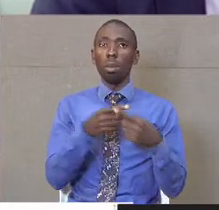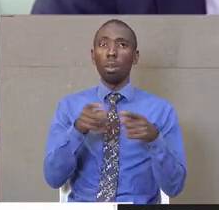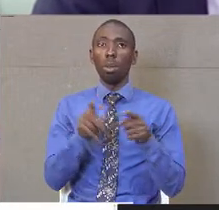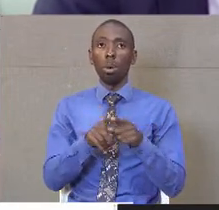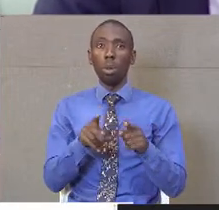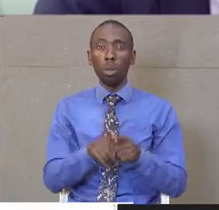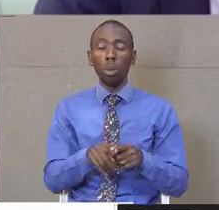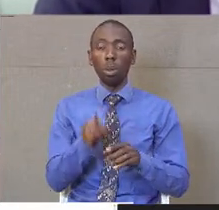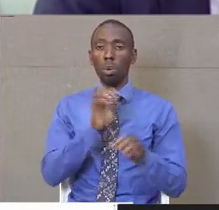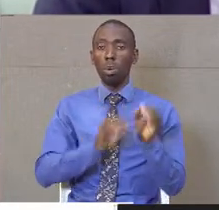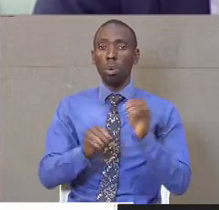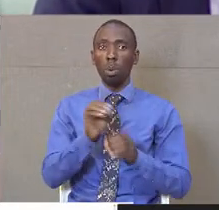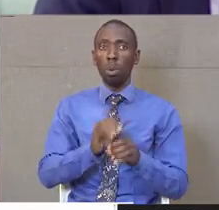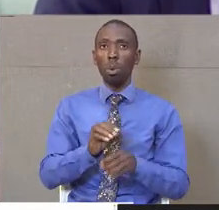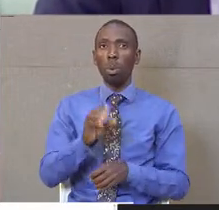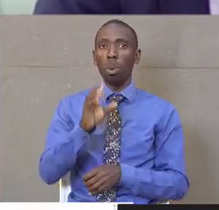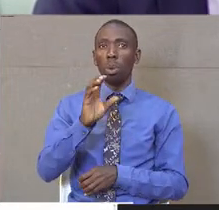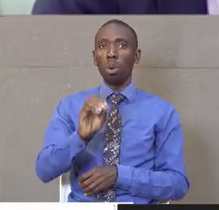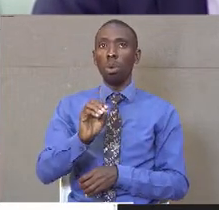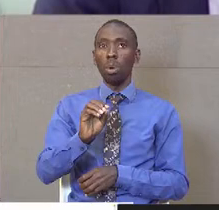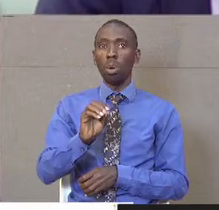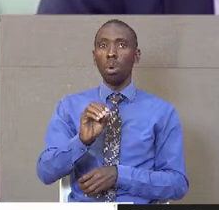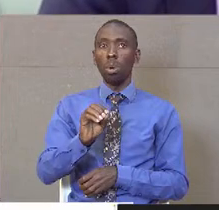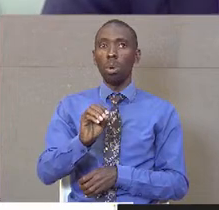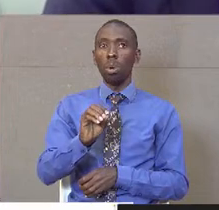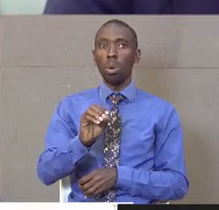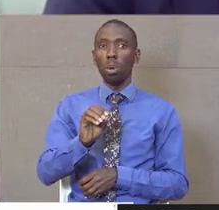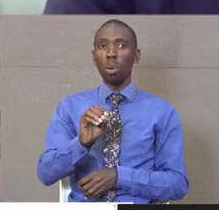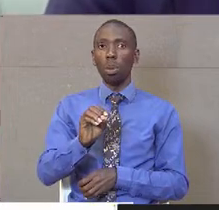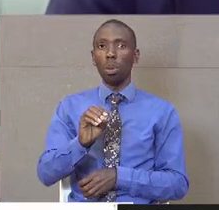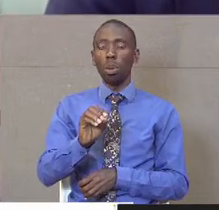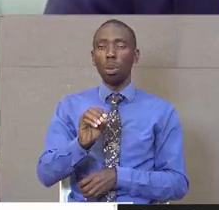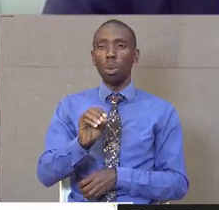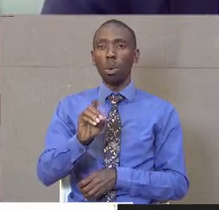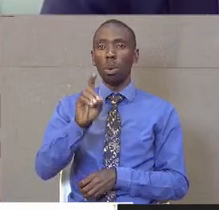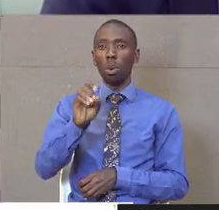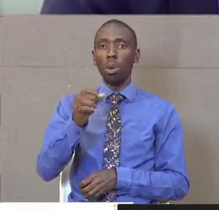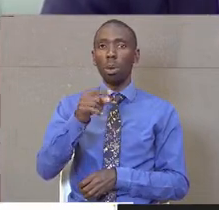is no oxygen. Dr. Chris, there is one meeting in this house.